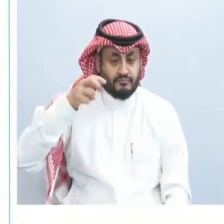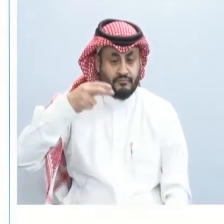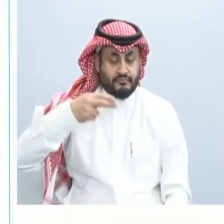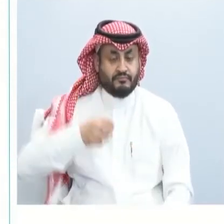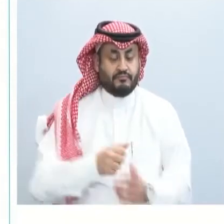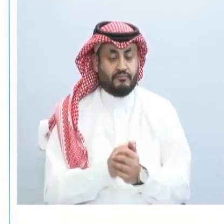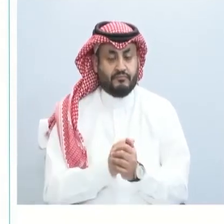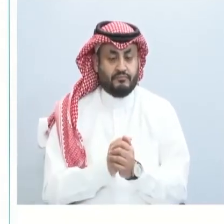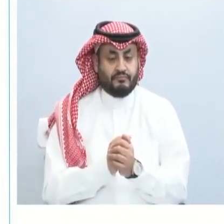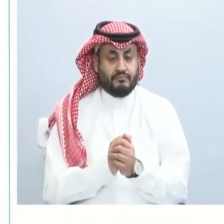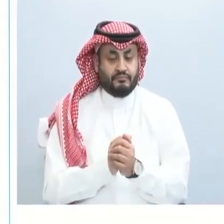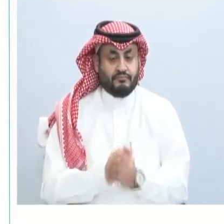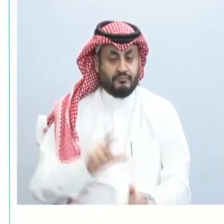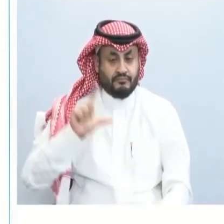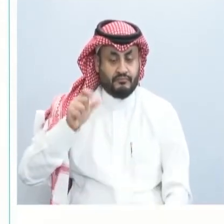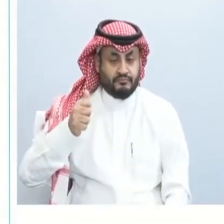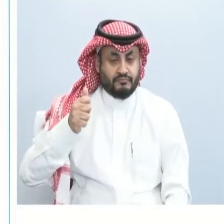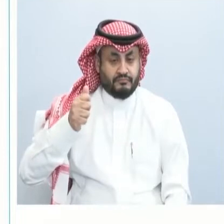Laugh, laugh.